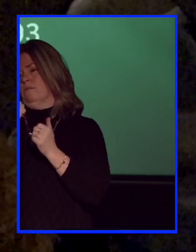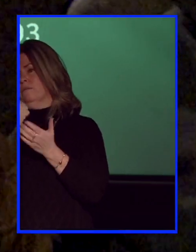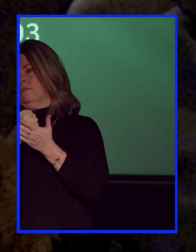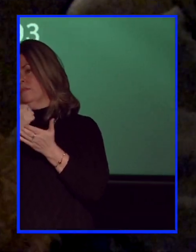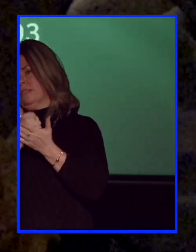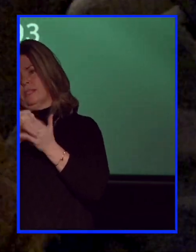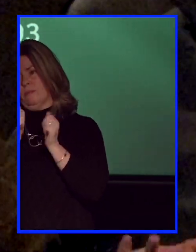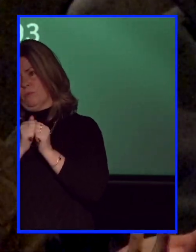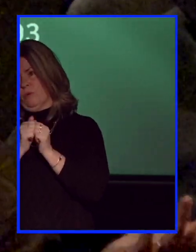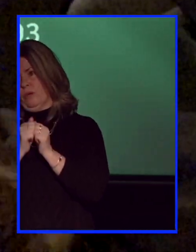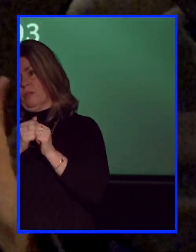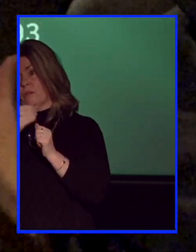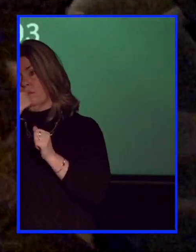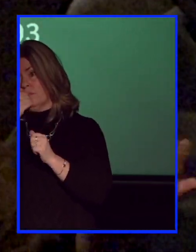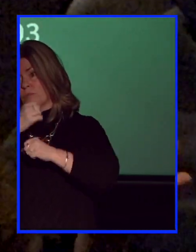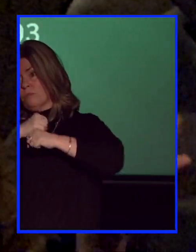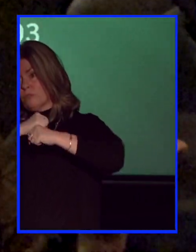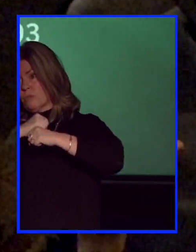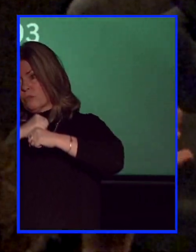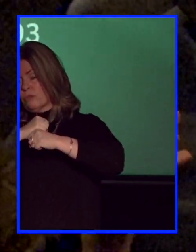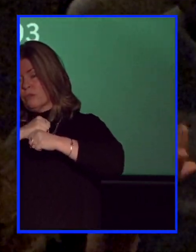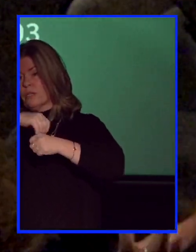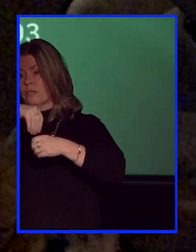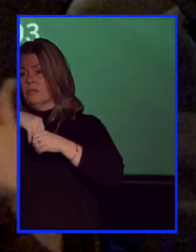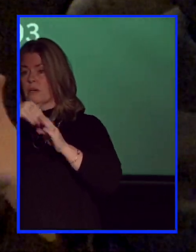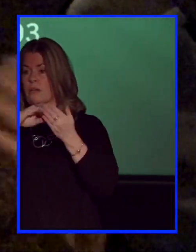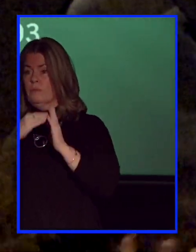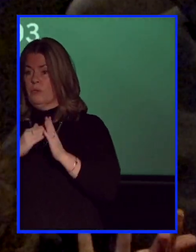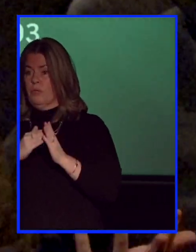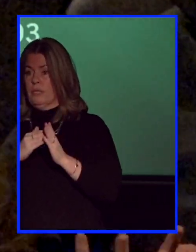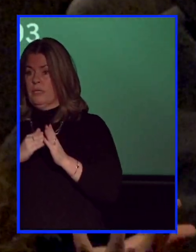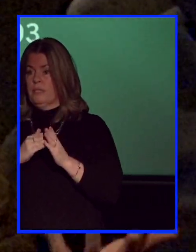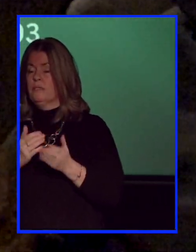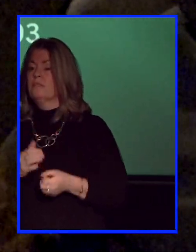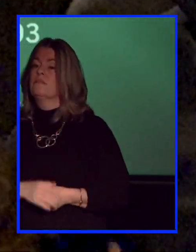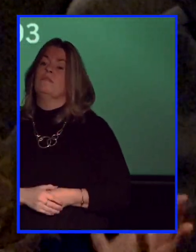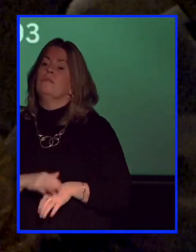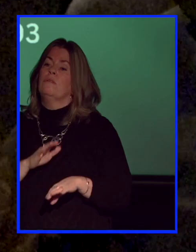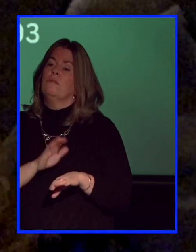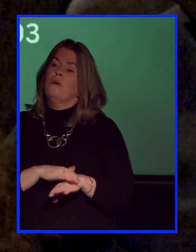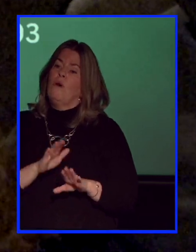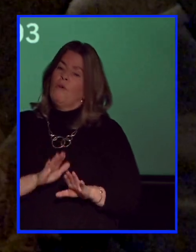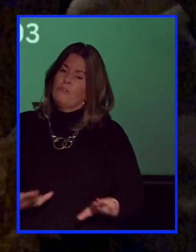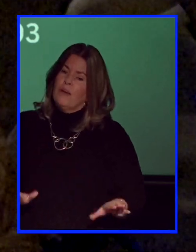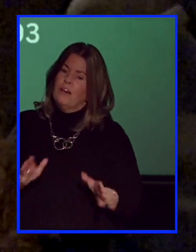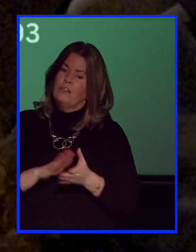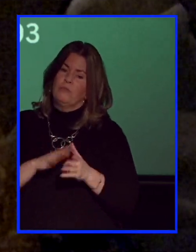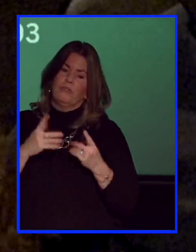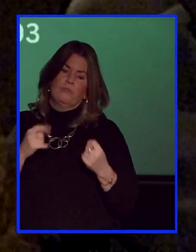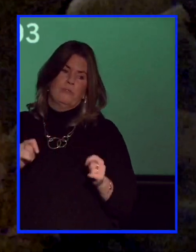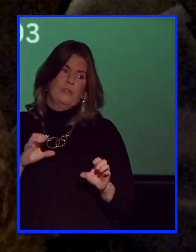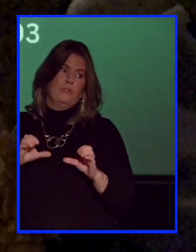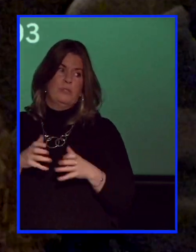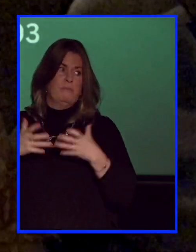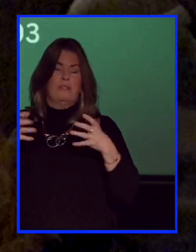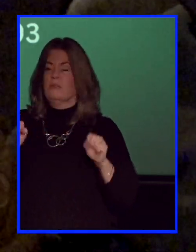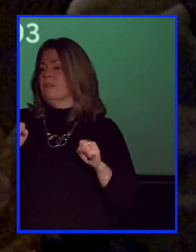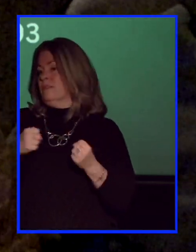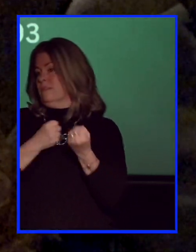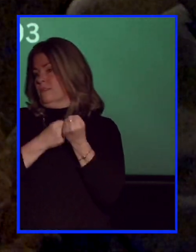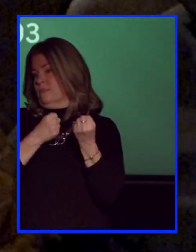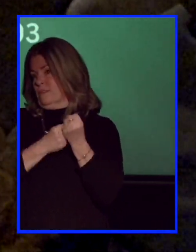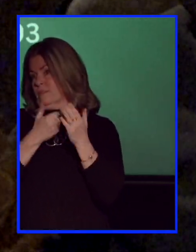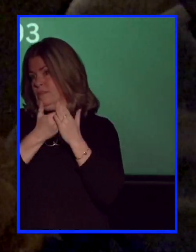with food security in our communities, as on the ground in our communities. We're trying to do as much as we can to support our neighbors.